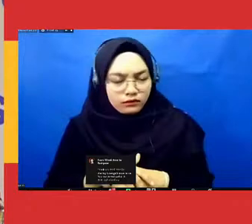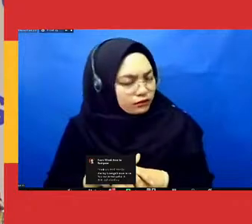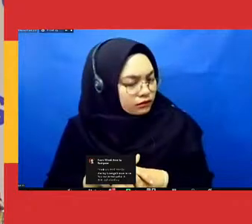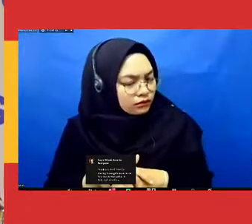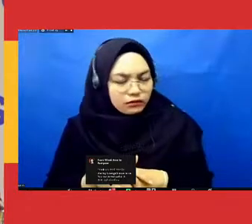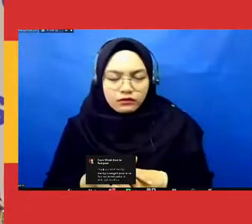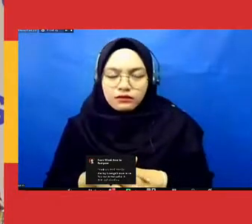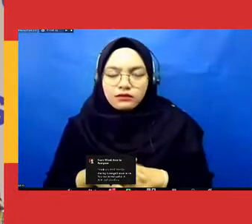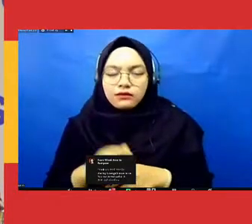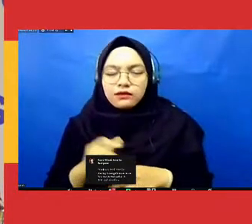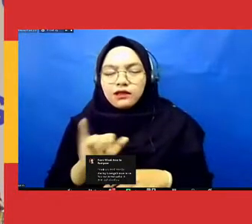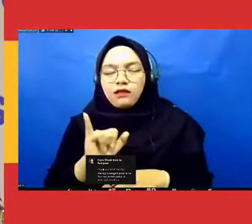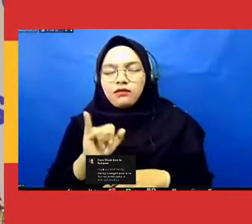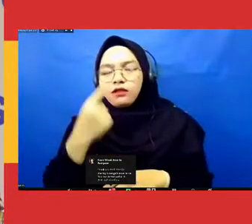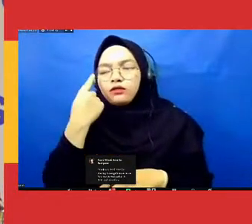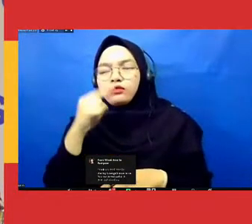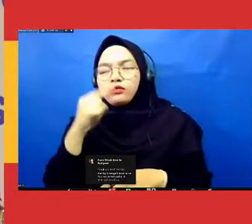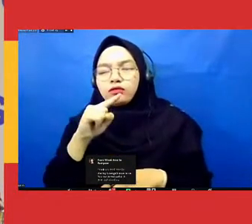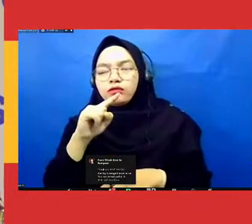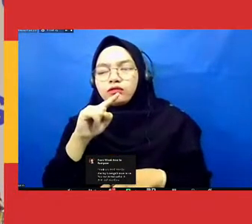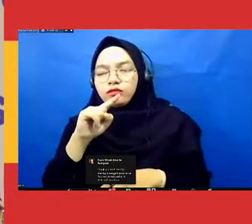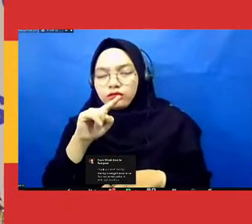any challenges faced